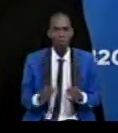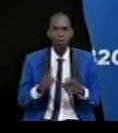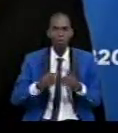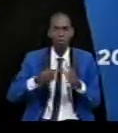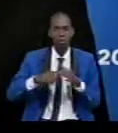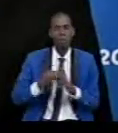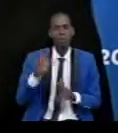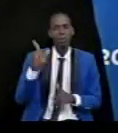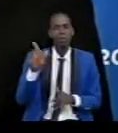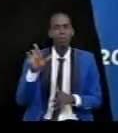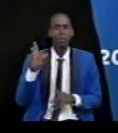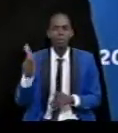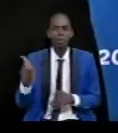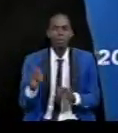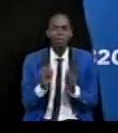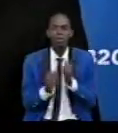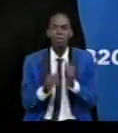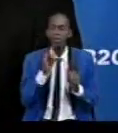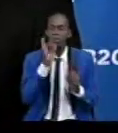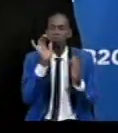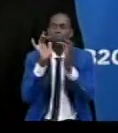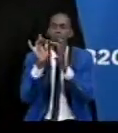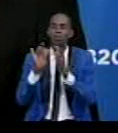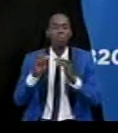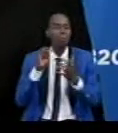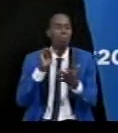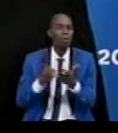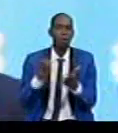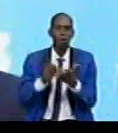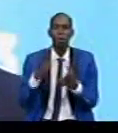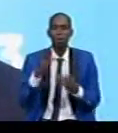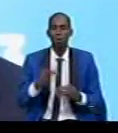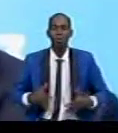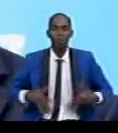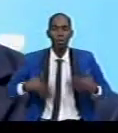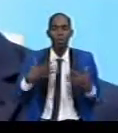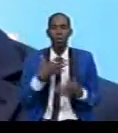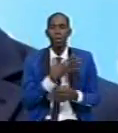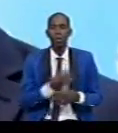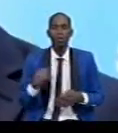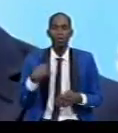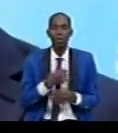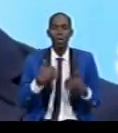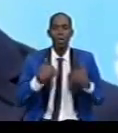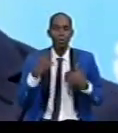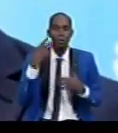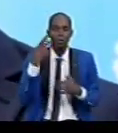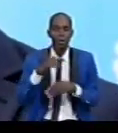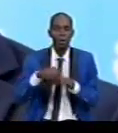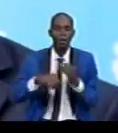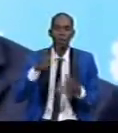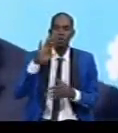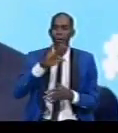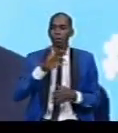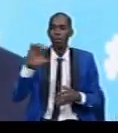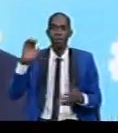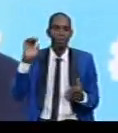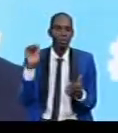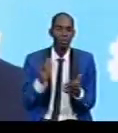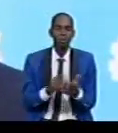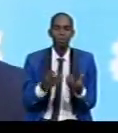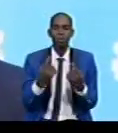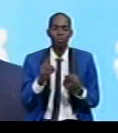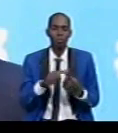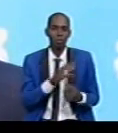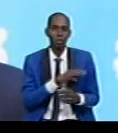GCK, which reaches millions and millions of people. And by God's grace, we've seen over 500,000 people come to Christ